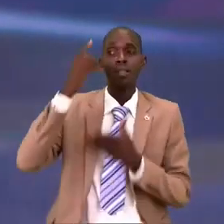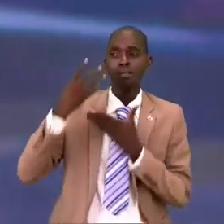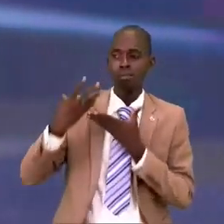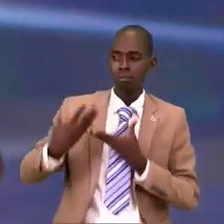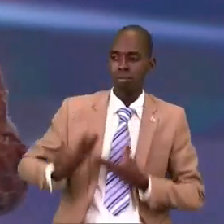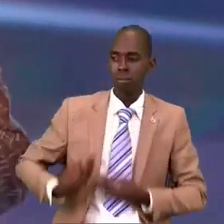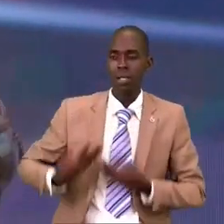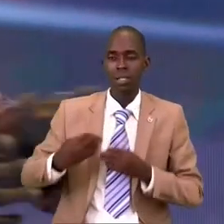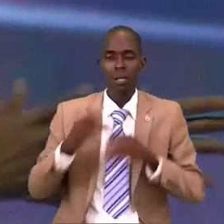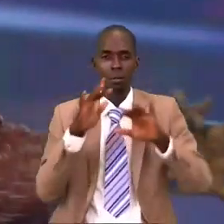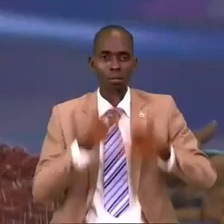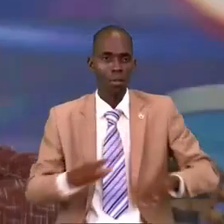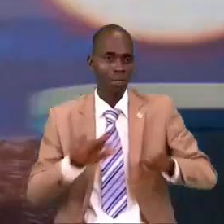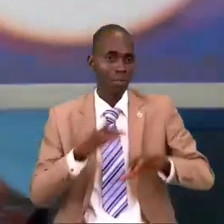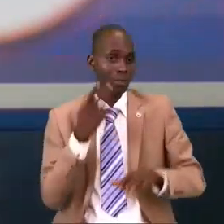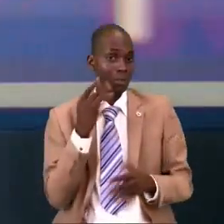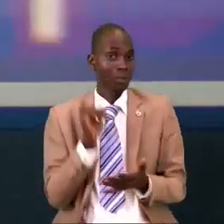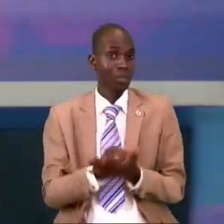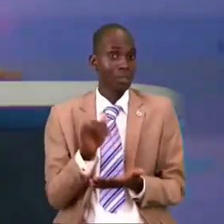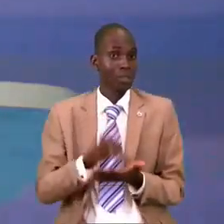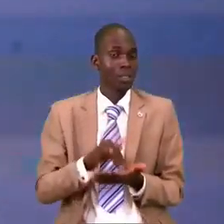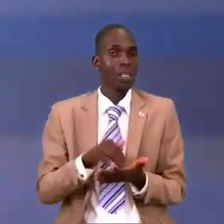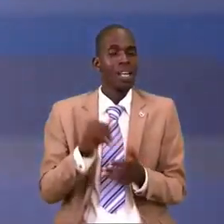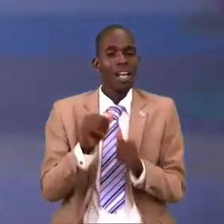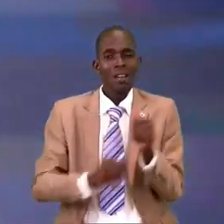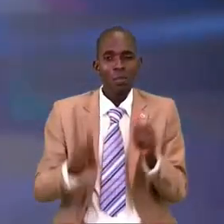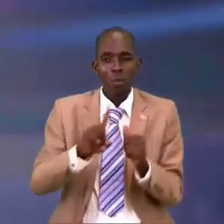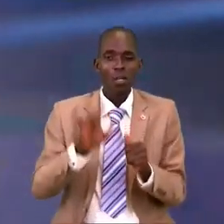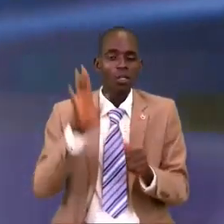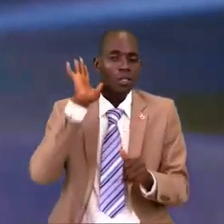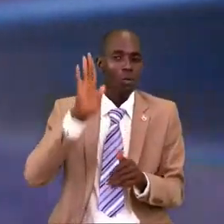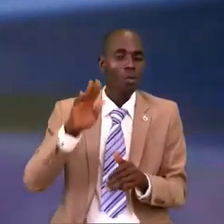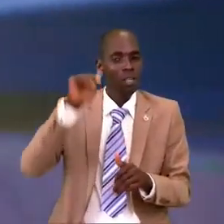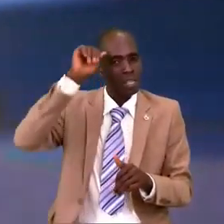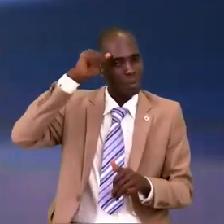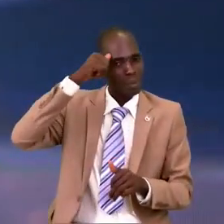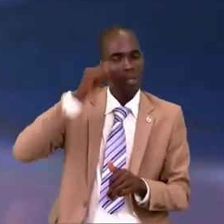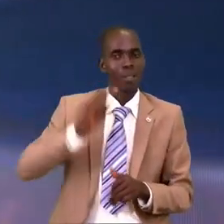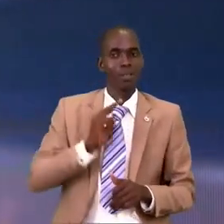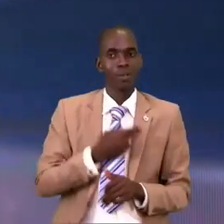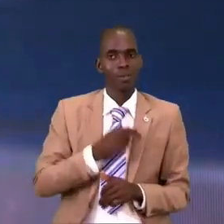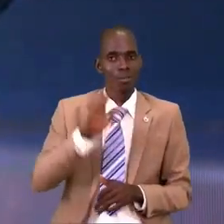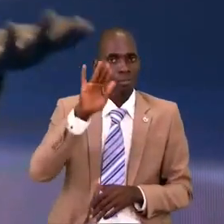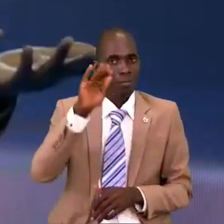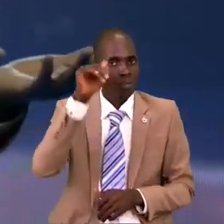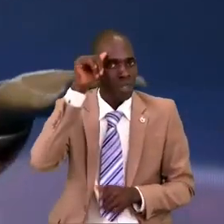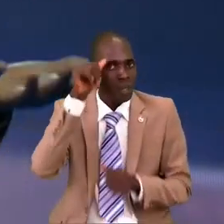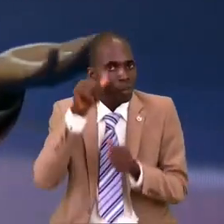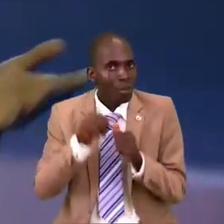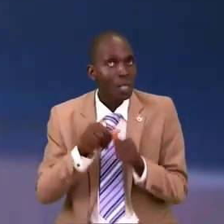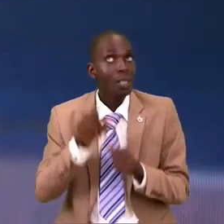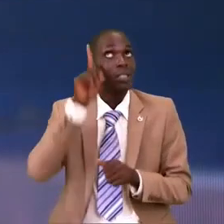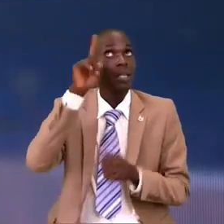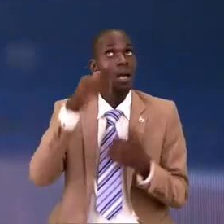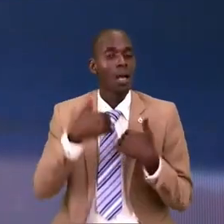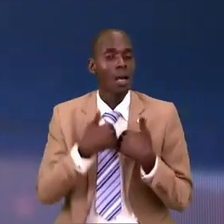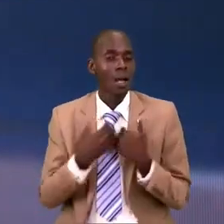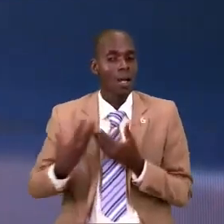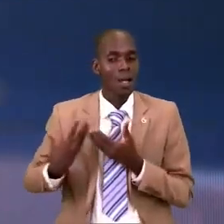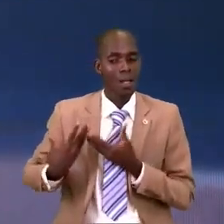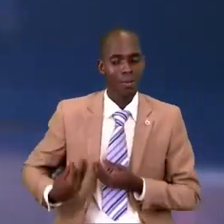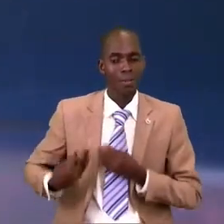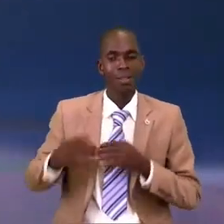has tender mercies. Then you go that way, it says, remember, his tender mercies. And the mercy is